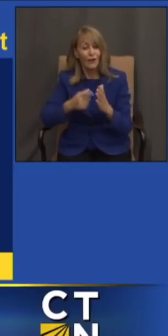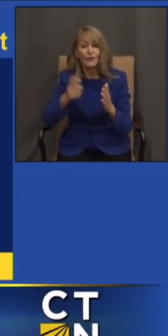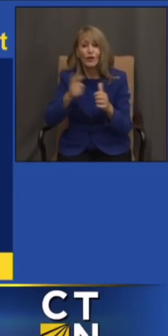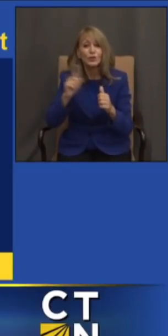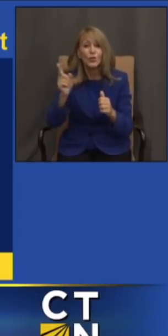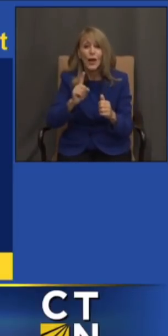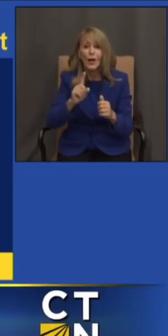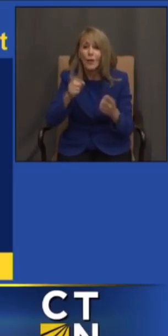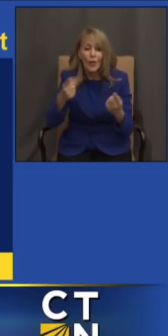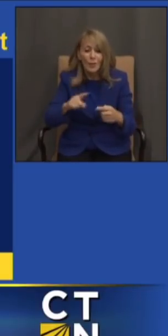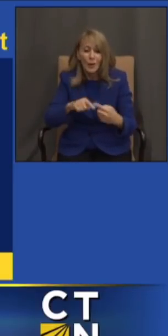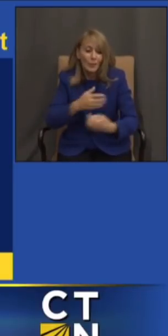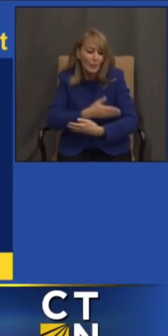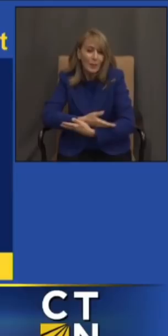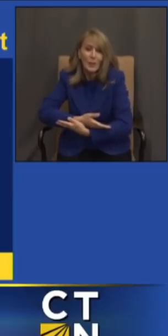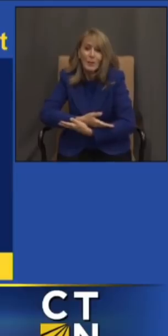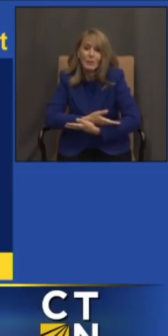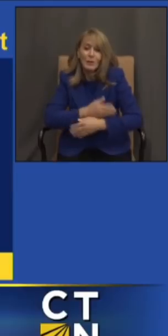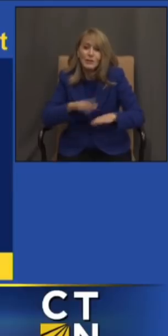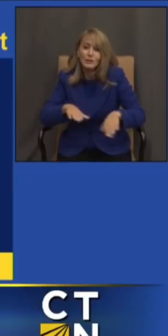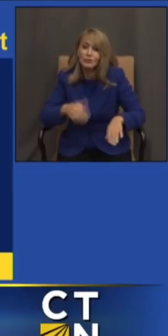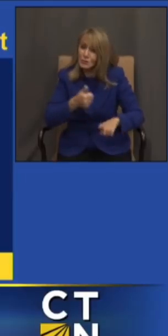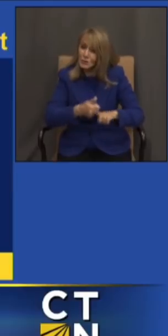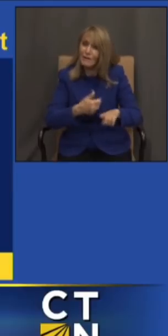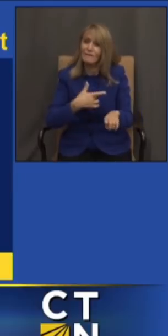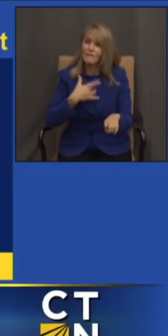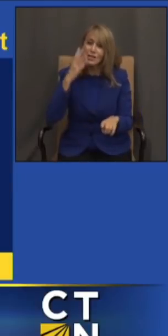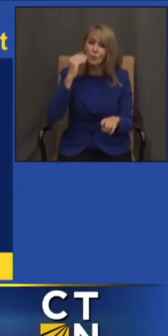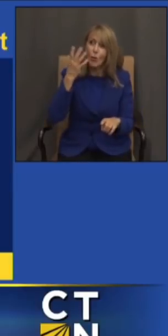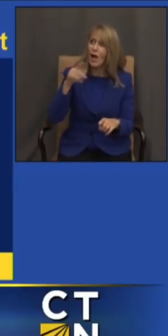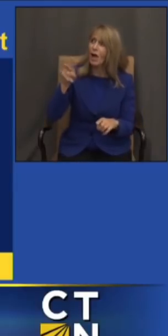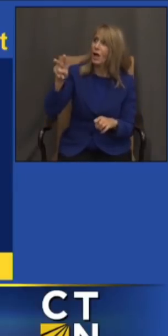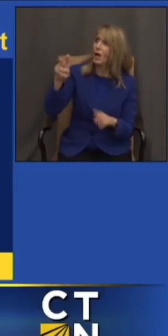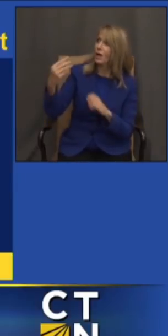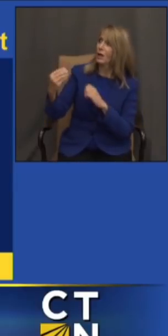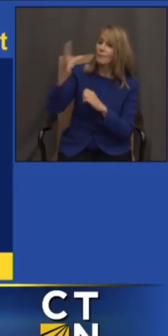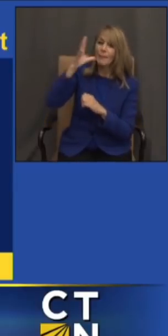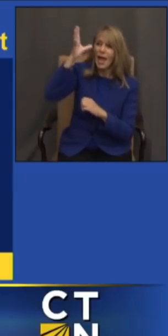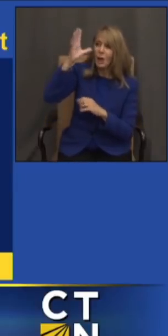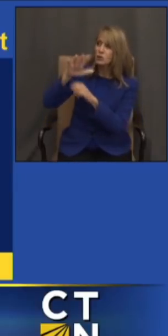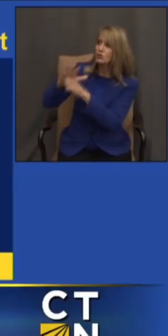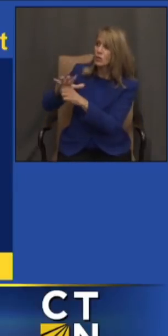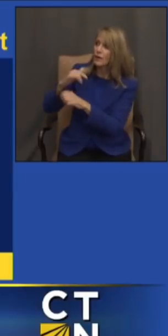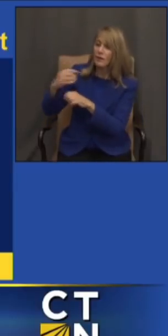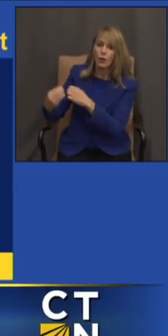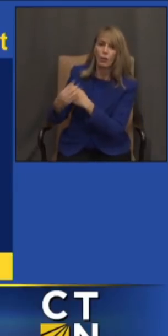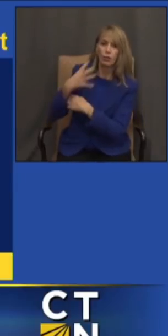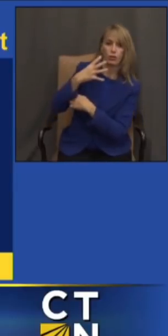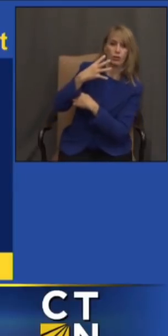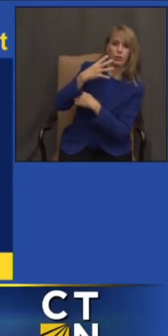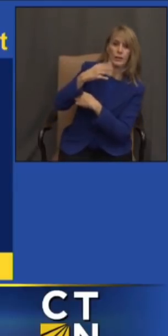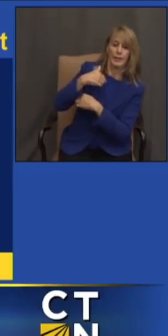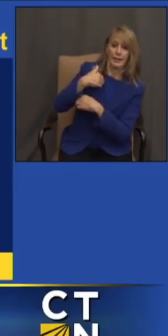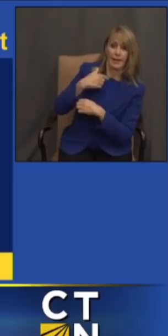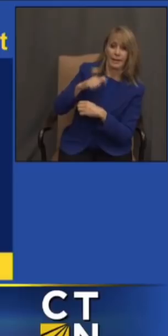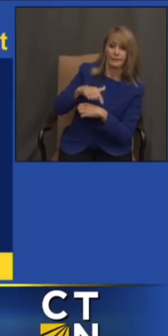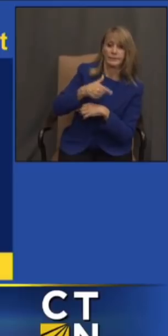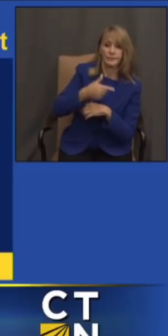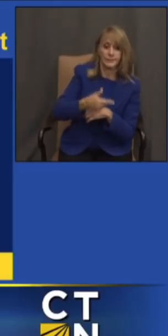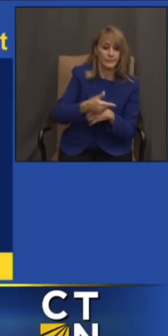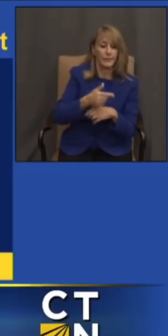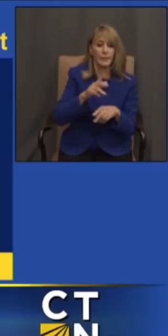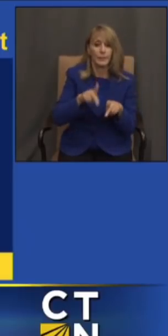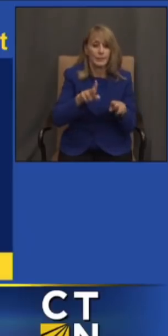health, as, the little ones can experience stress through their parents. And then it goes on to the early care and supports that we know we